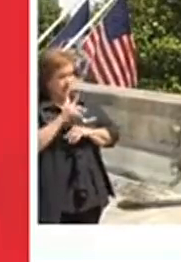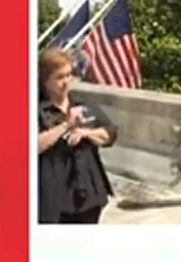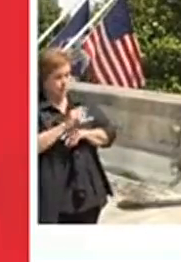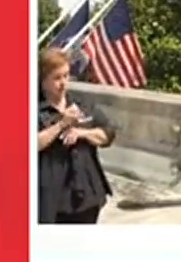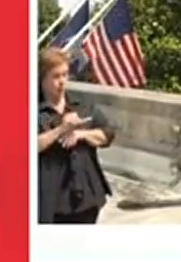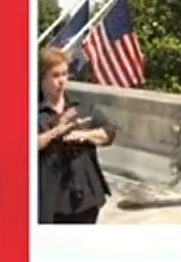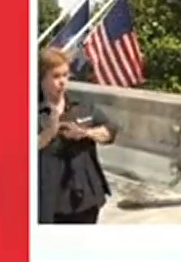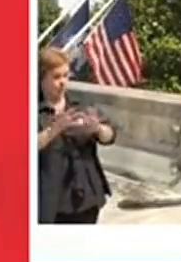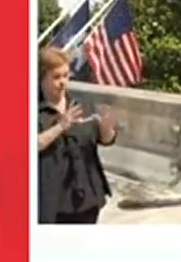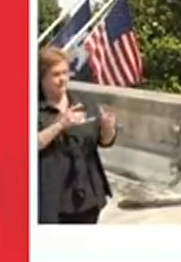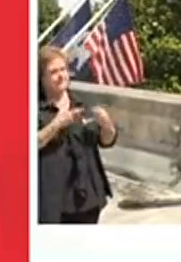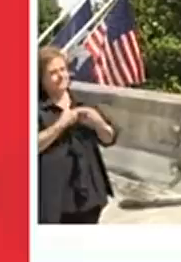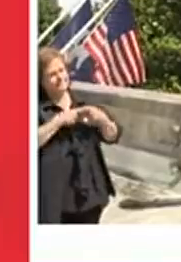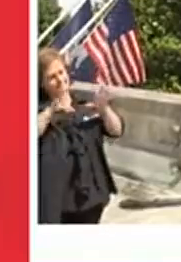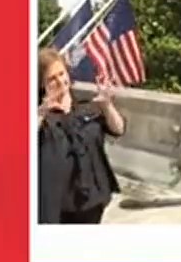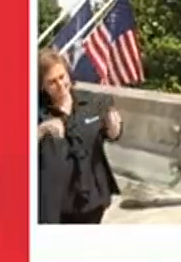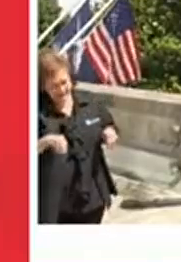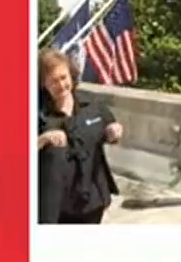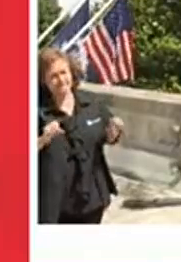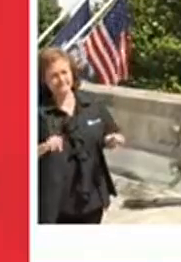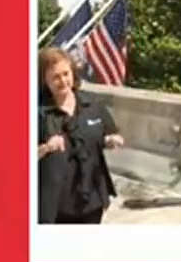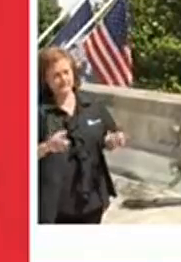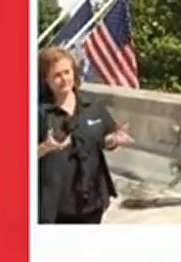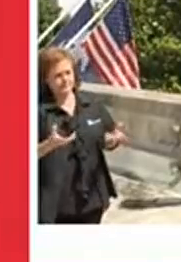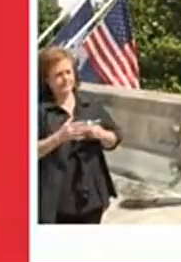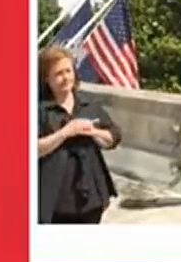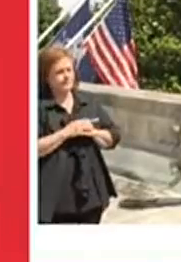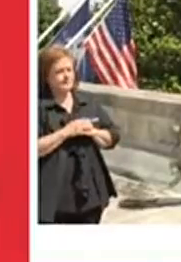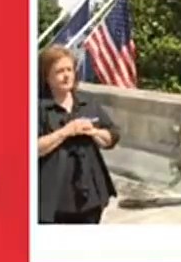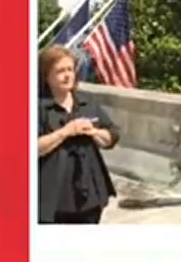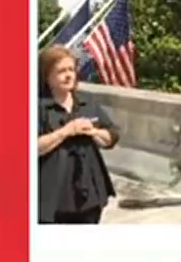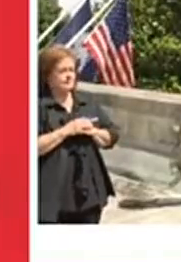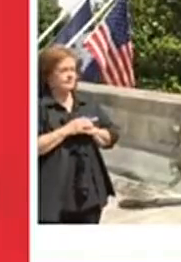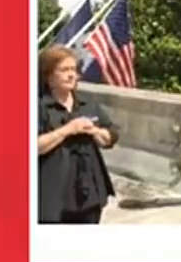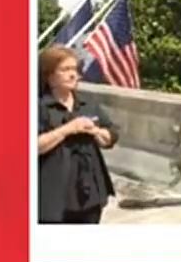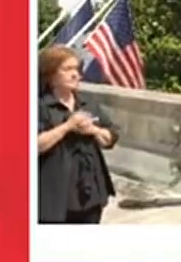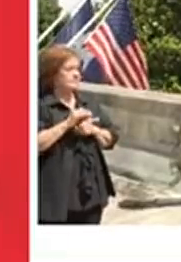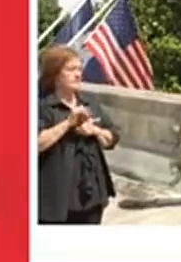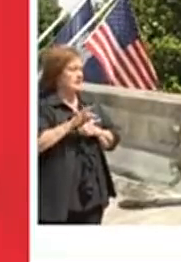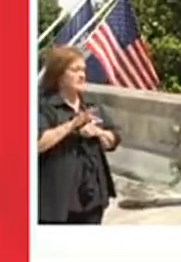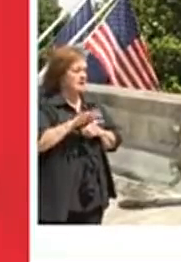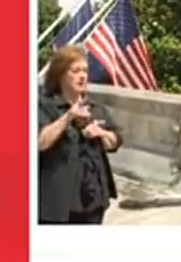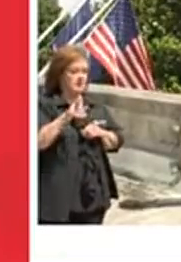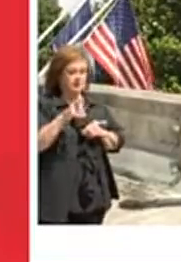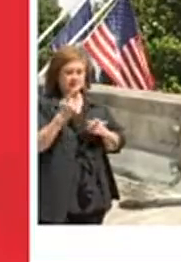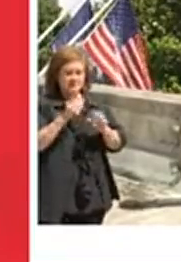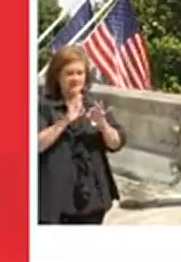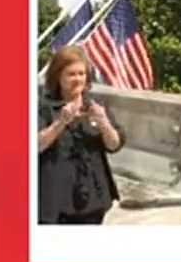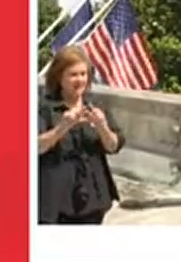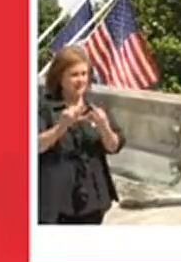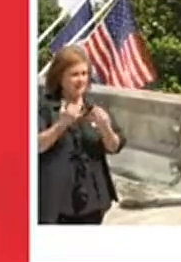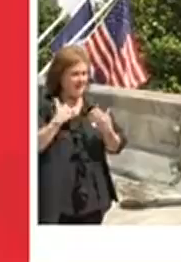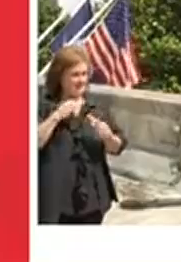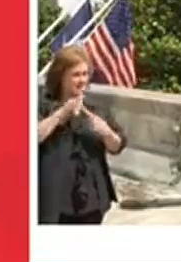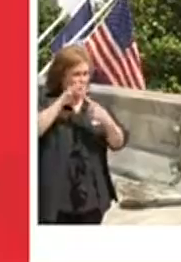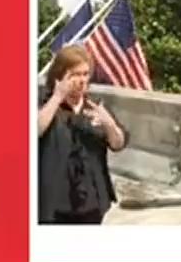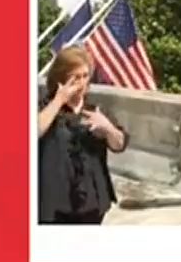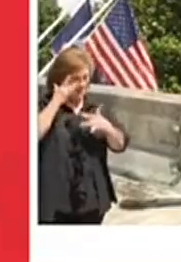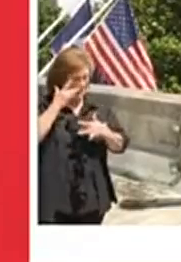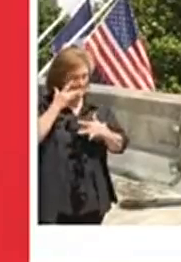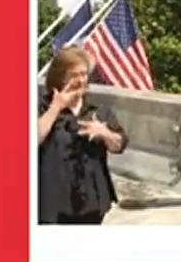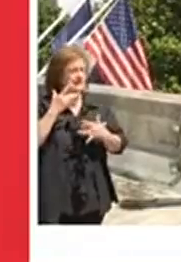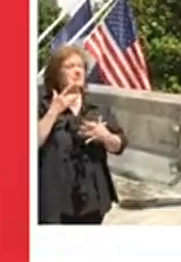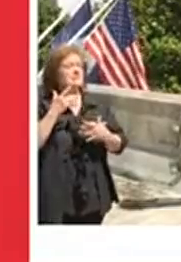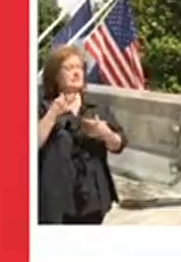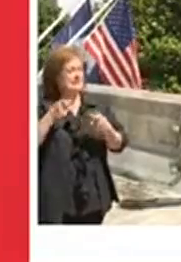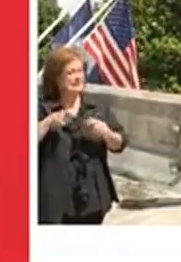winds, power outages, of course, are possible. If you or a loved one requires power for medical special needs, please call